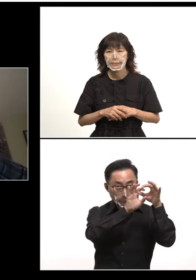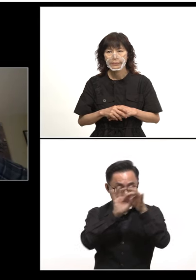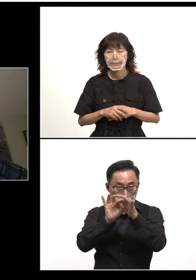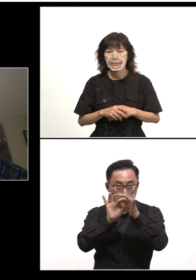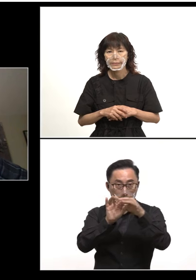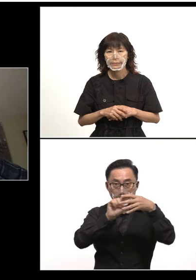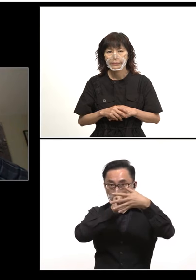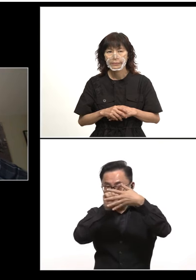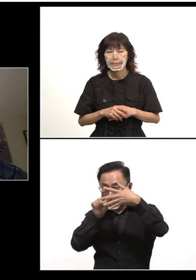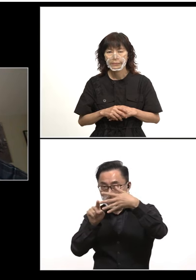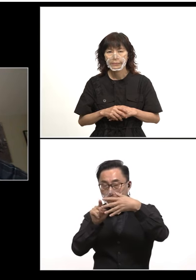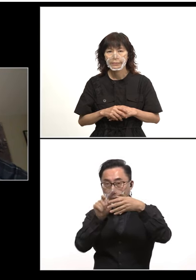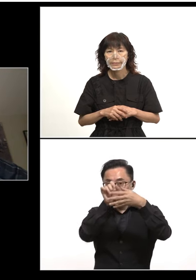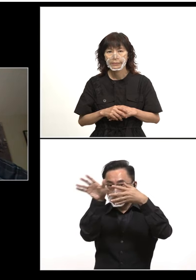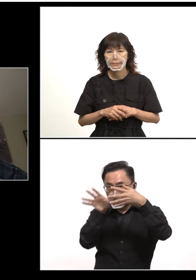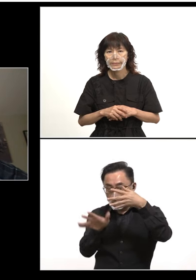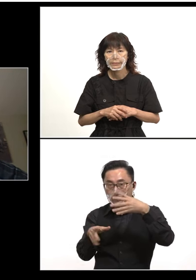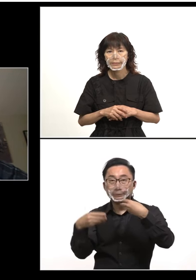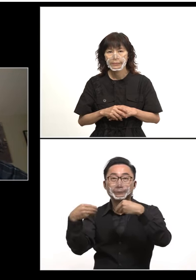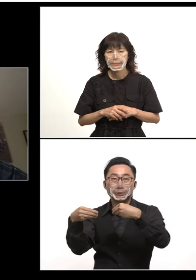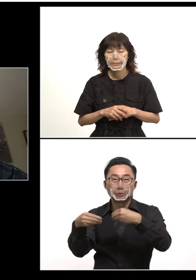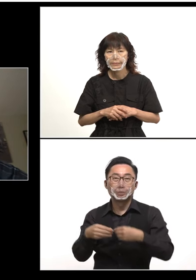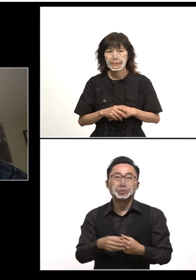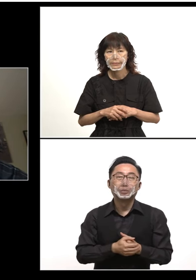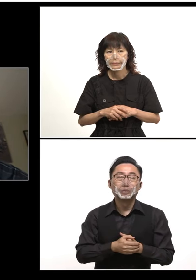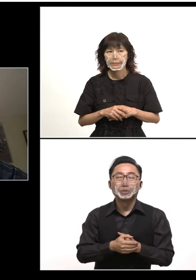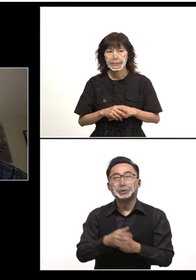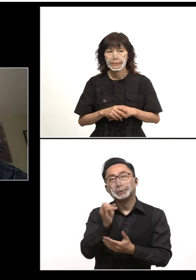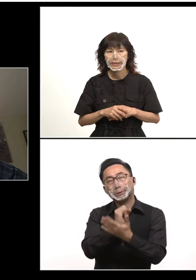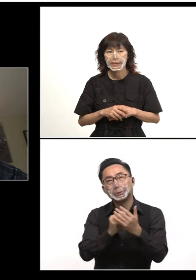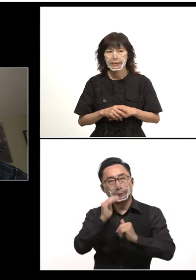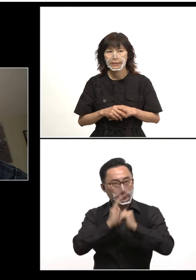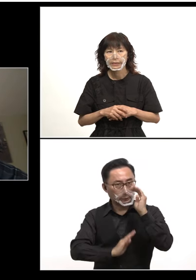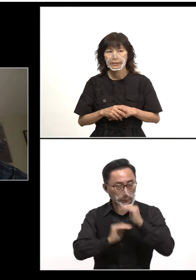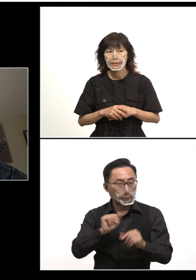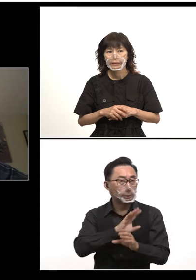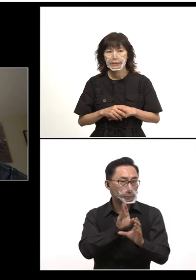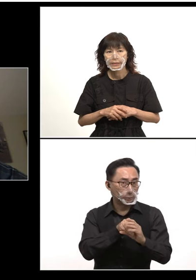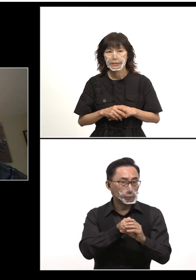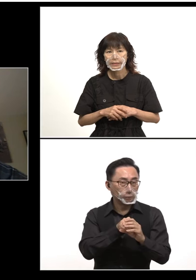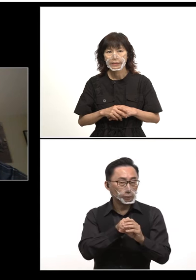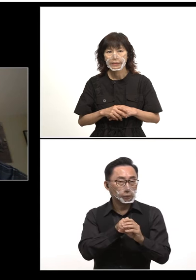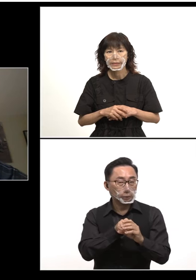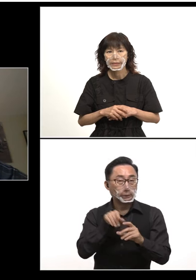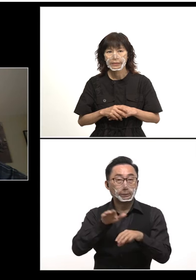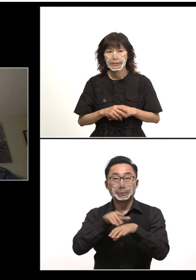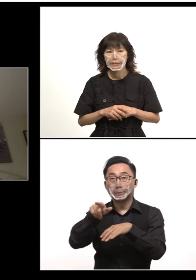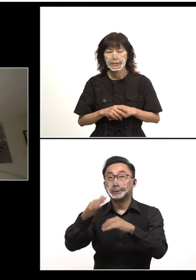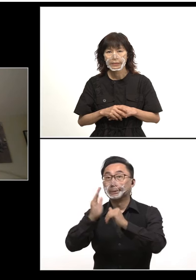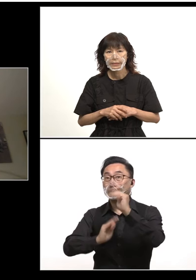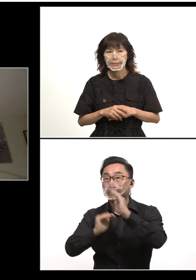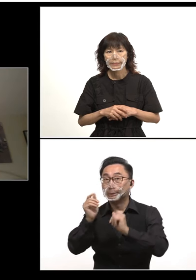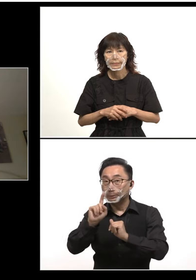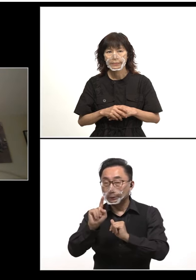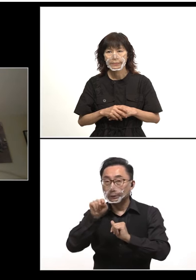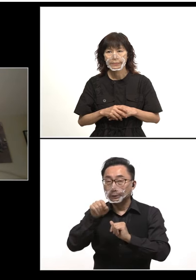skills that the participants learn. Now, in terms of the skills and the courses that you're offering, do they get to choose whatever they want to